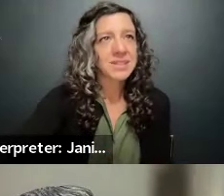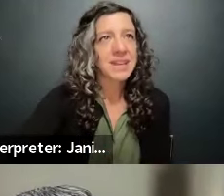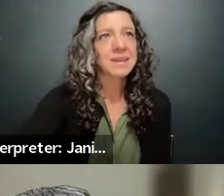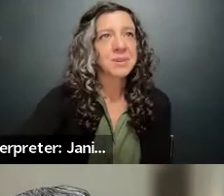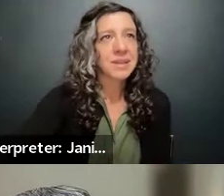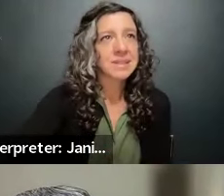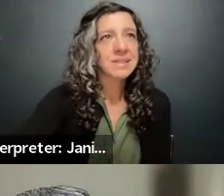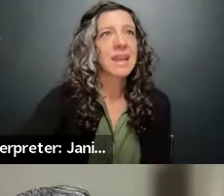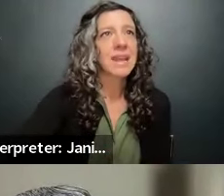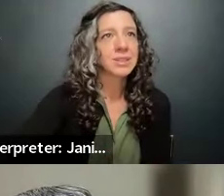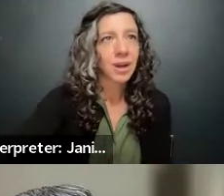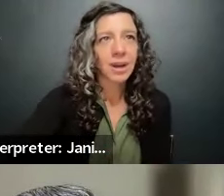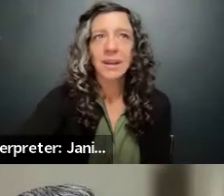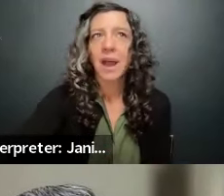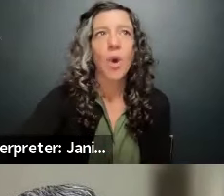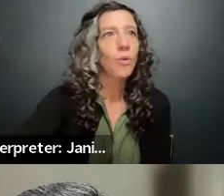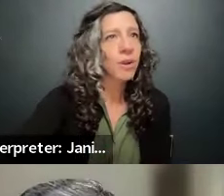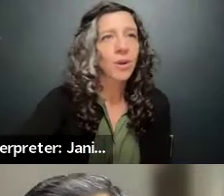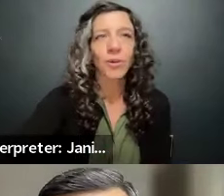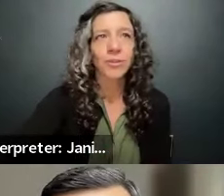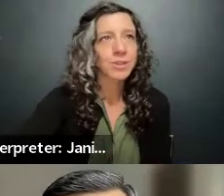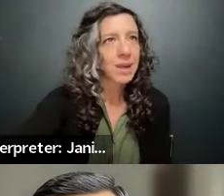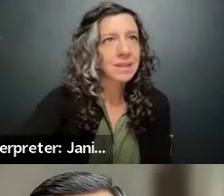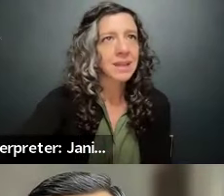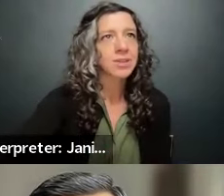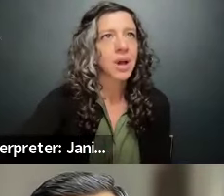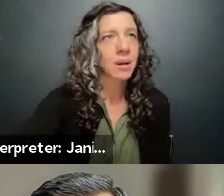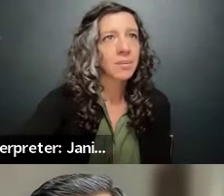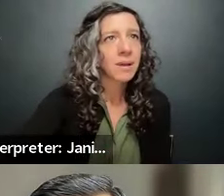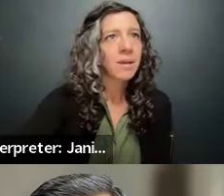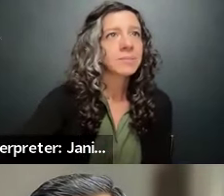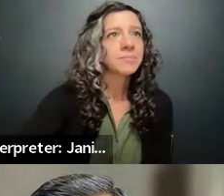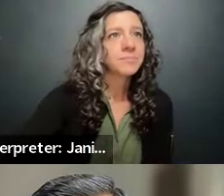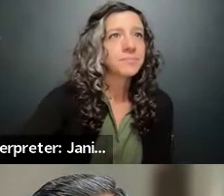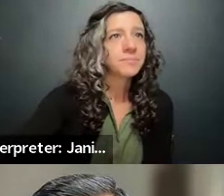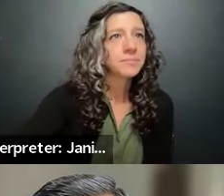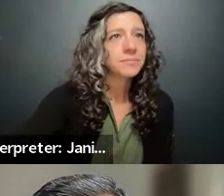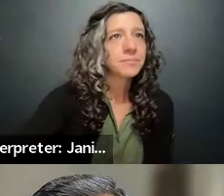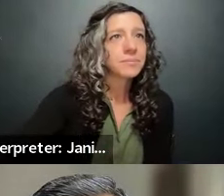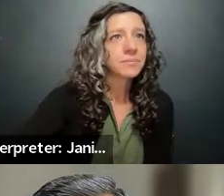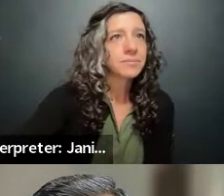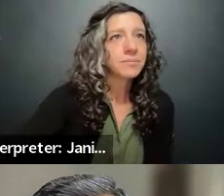I reached out to AWS and HR over and over trying to get a job.